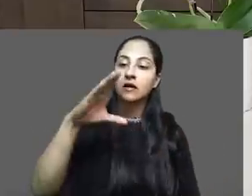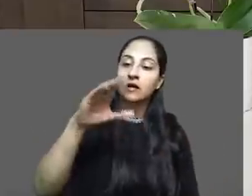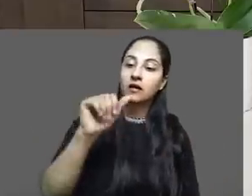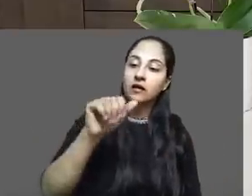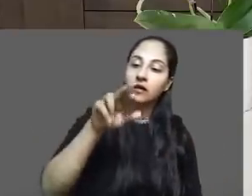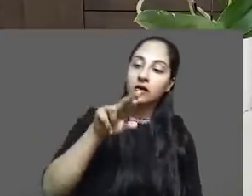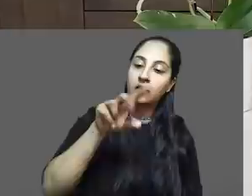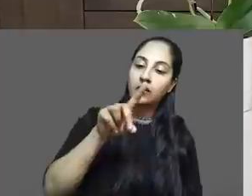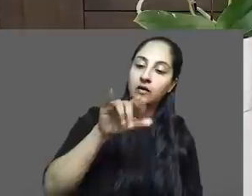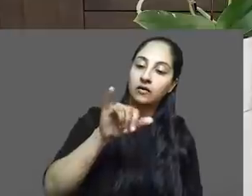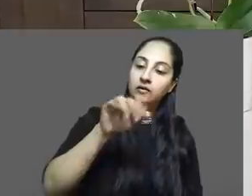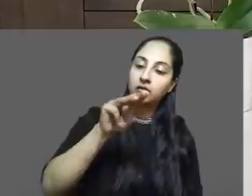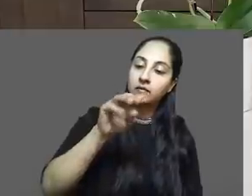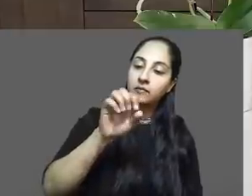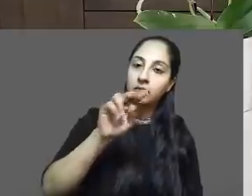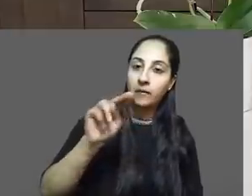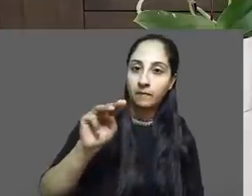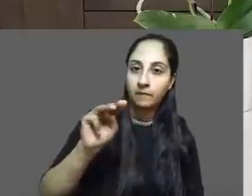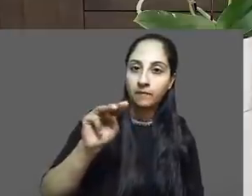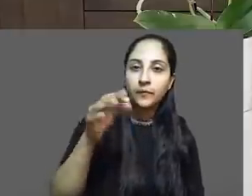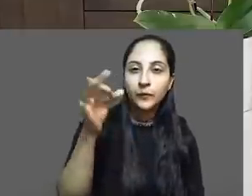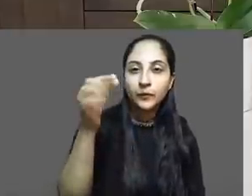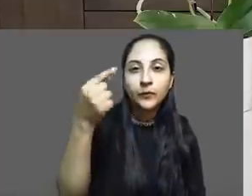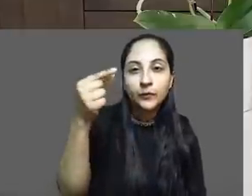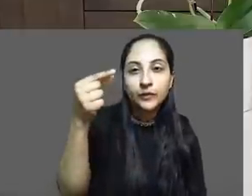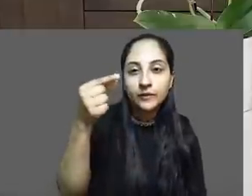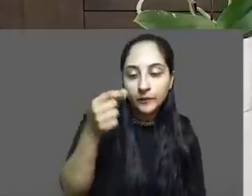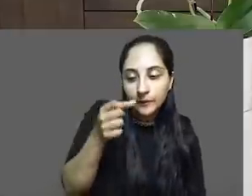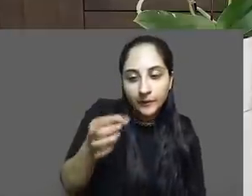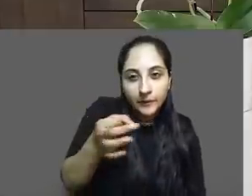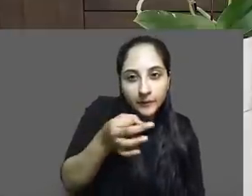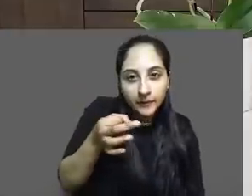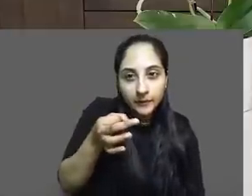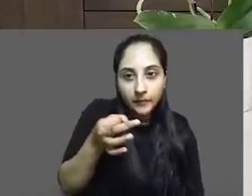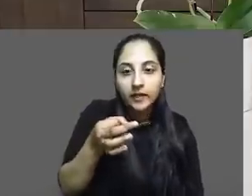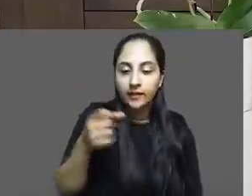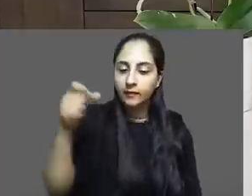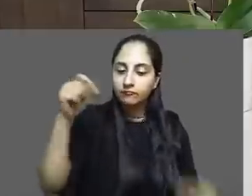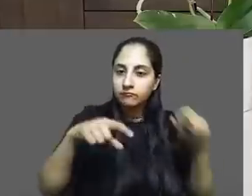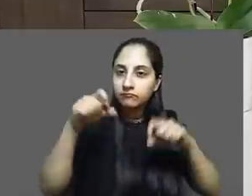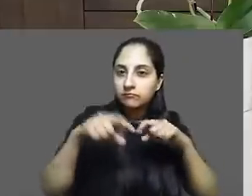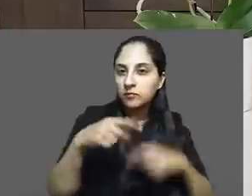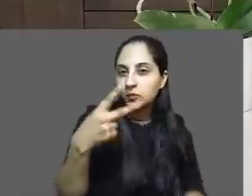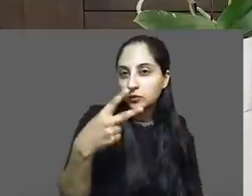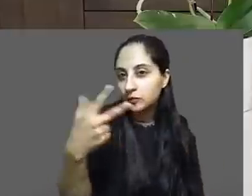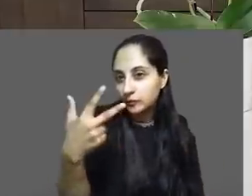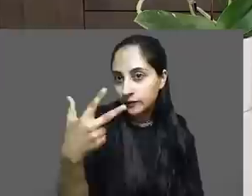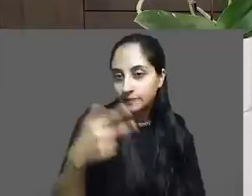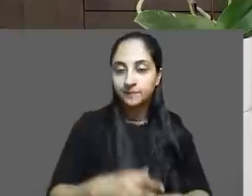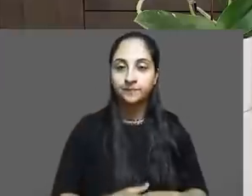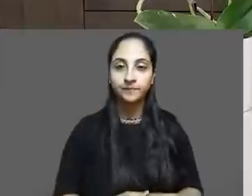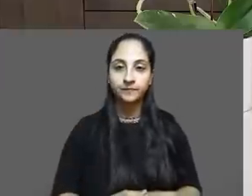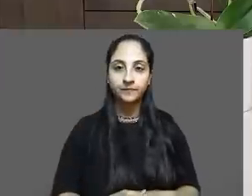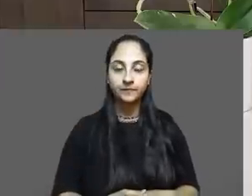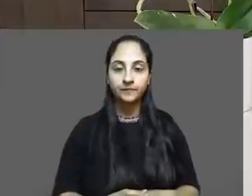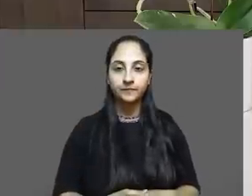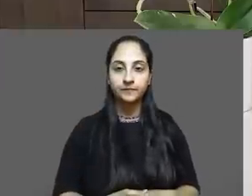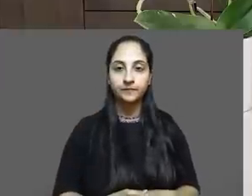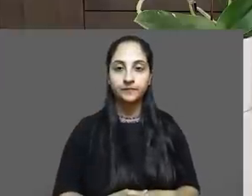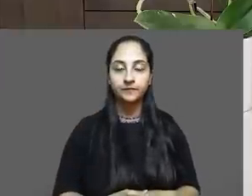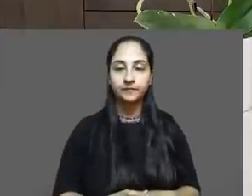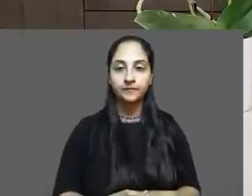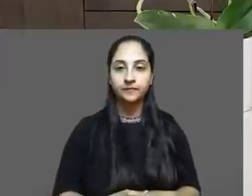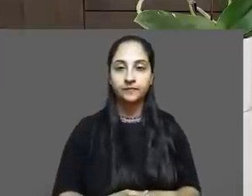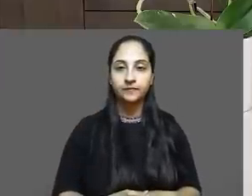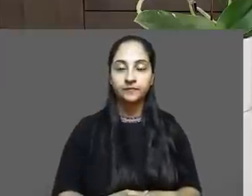in my pot here. It's a bit of water, but with maybe a couple or three cardamoms. And